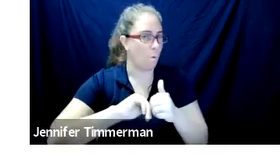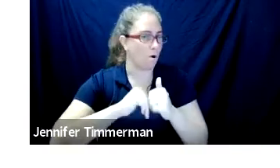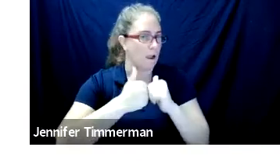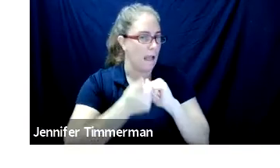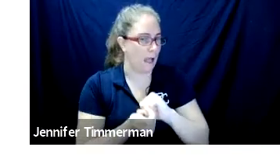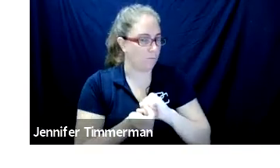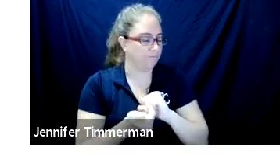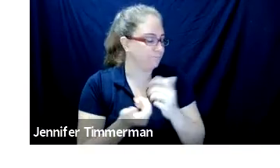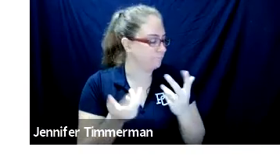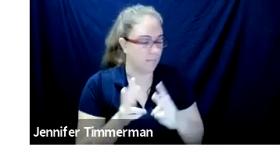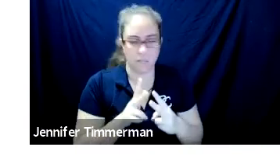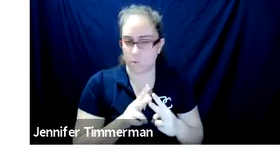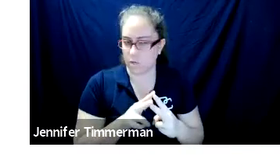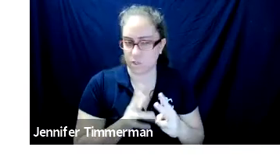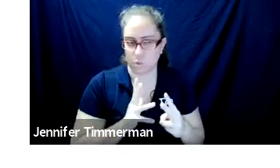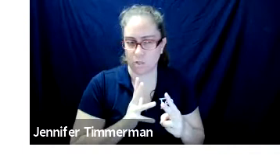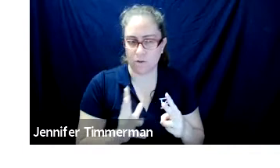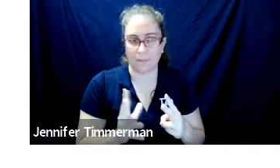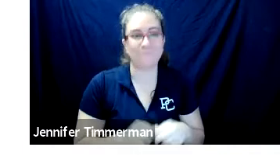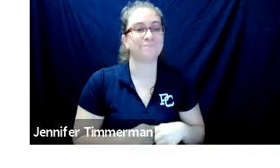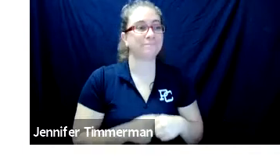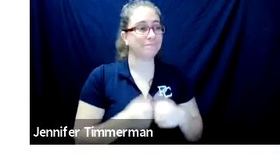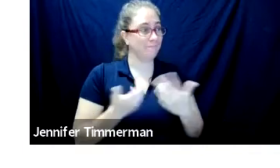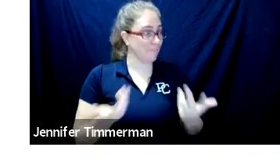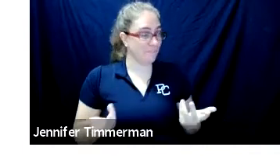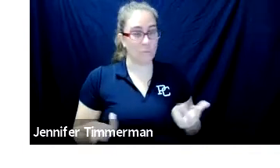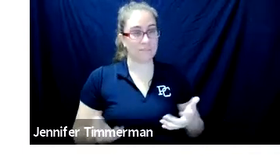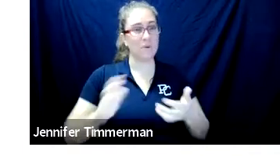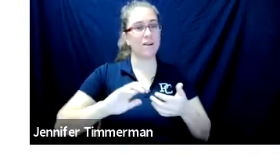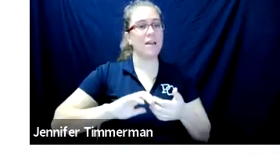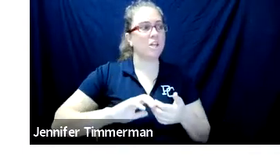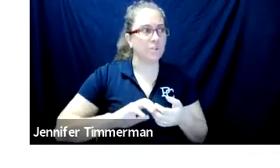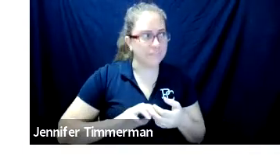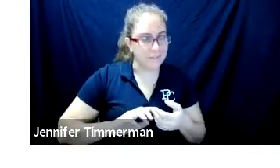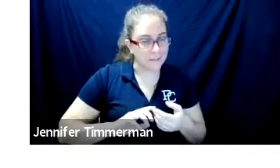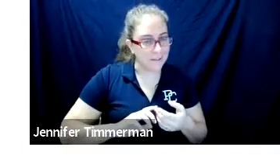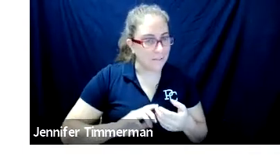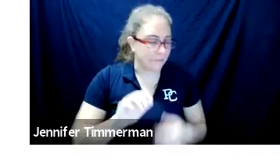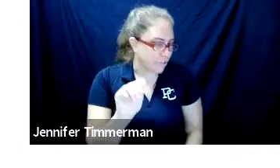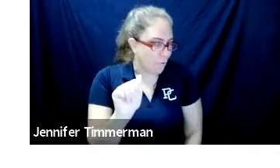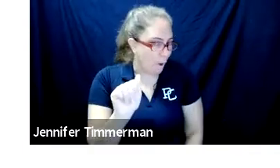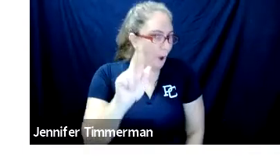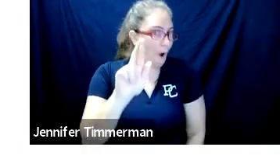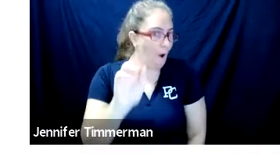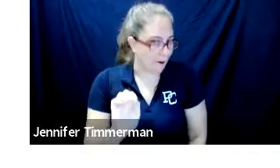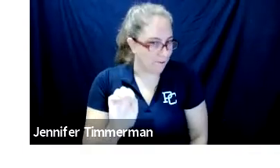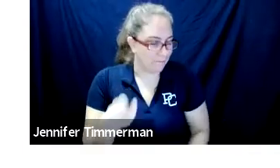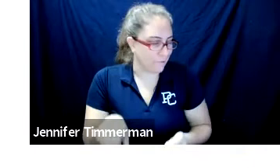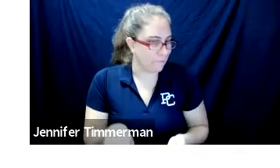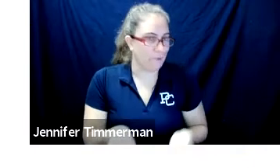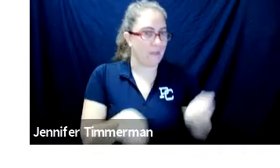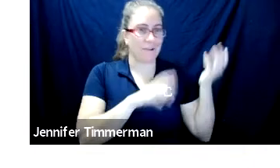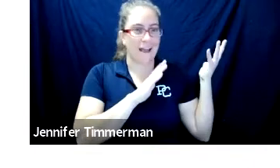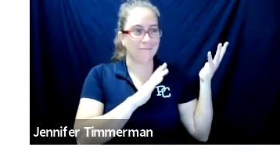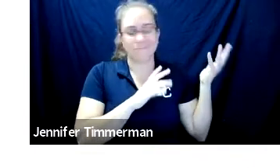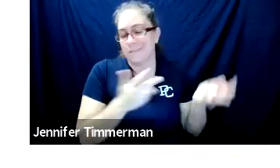how or how. Either one is totally okay. So once more, you'll see there's no R. We